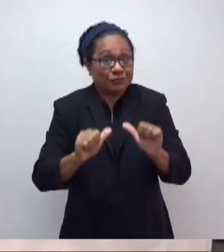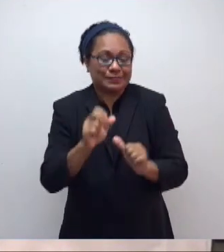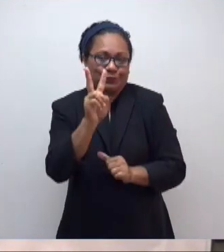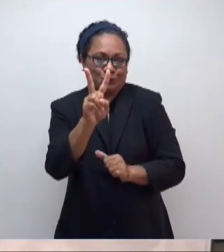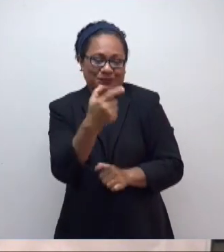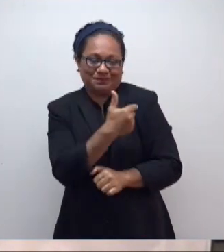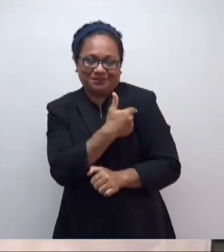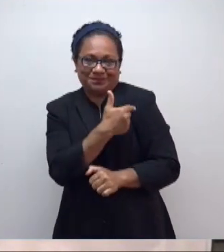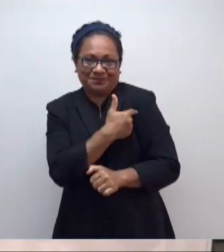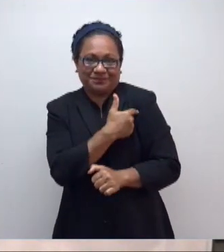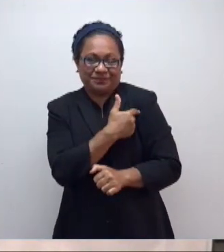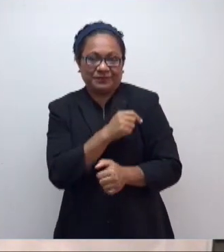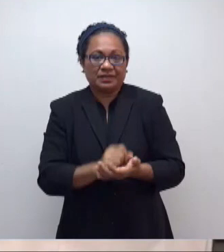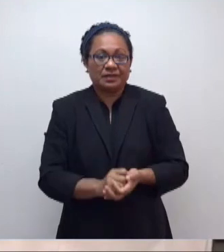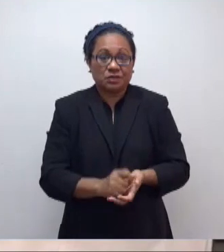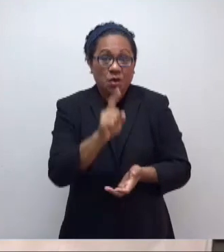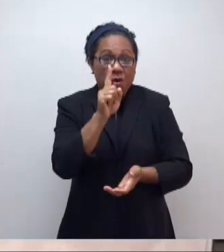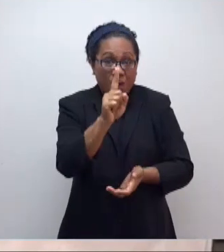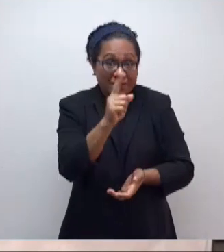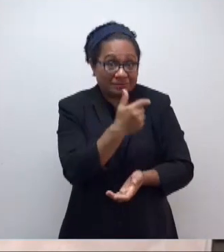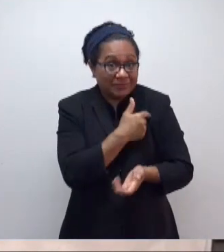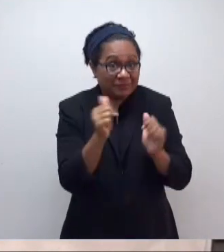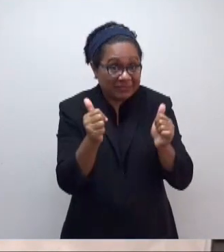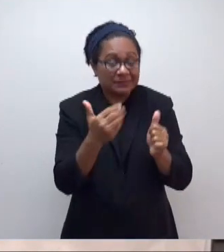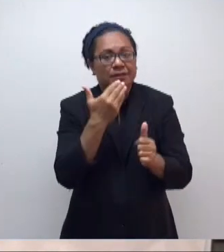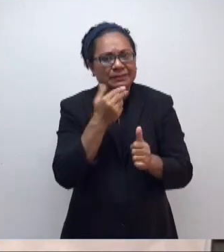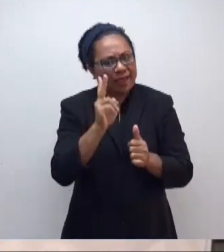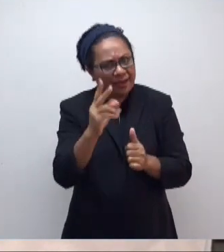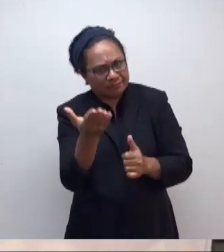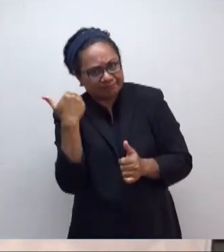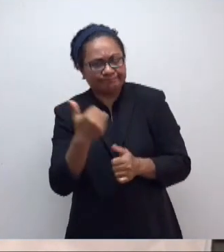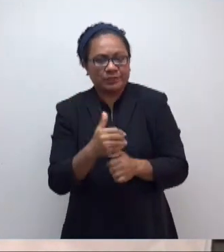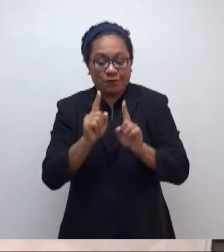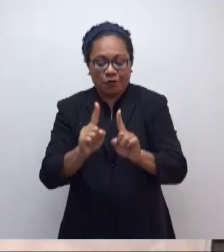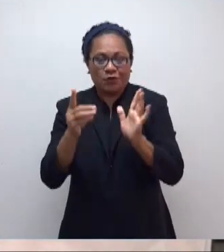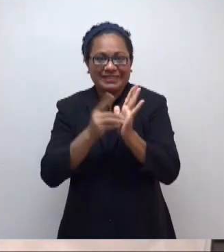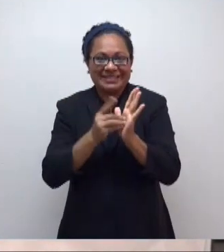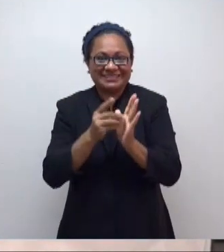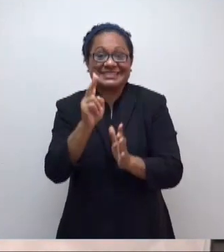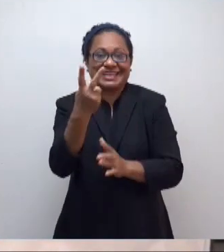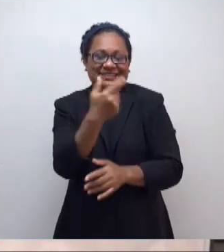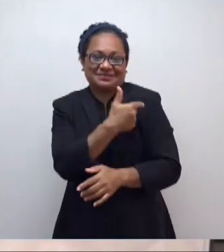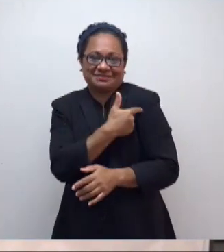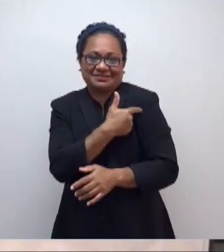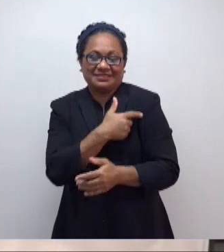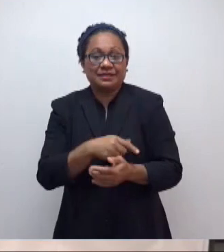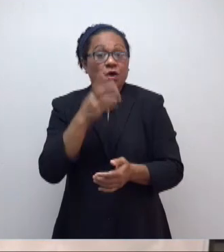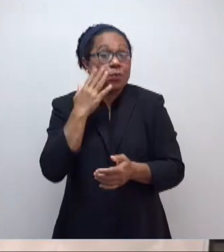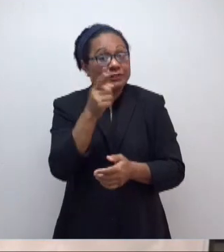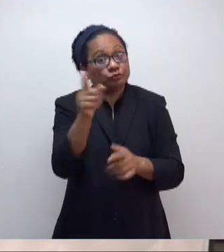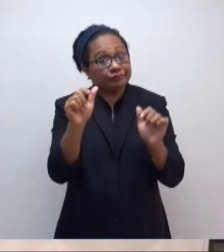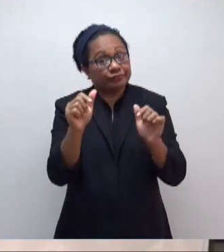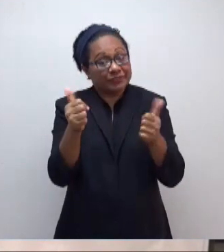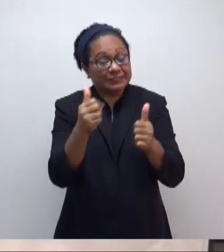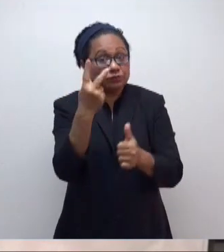dose, do not skip dose number 2. When you are fully vaccinated, not only will